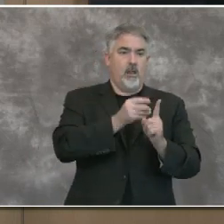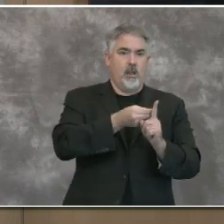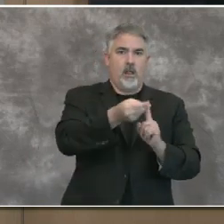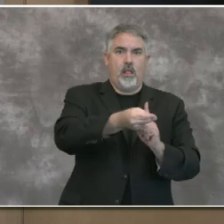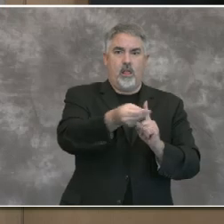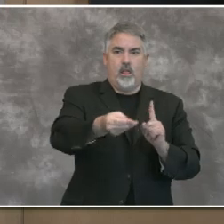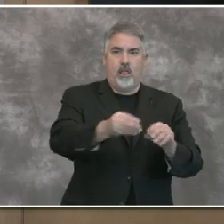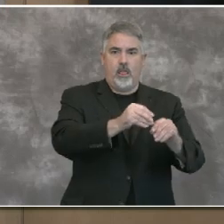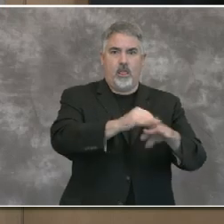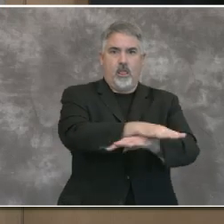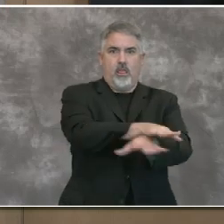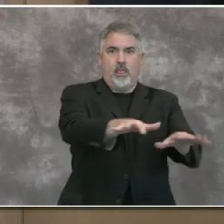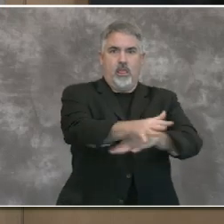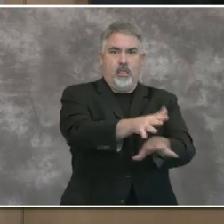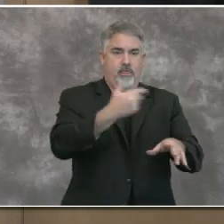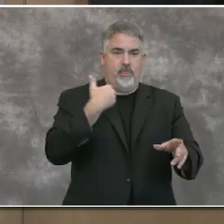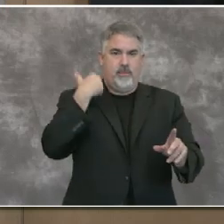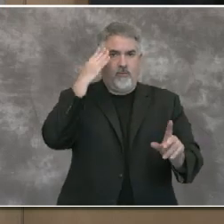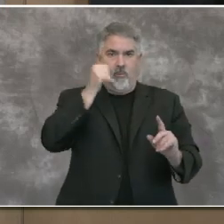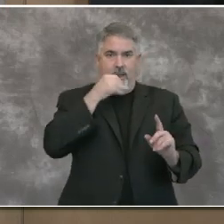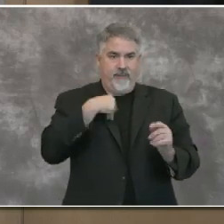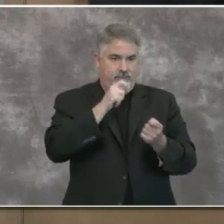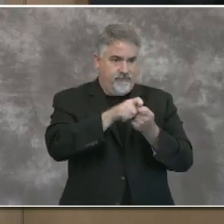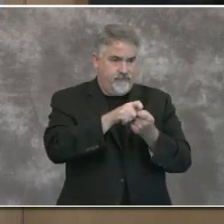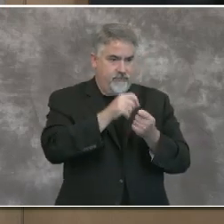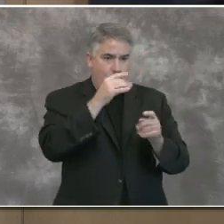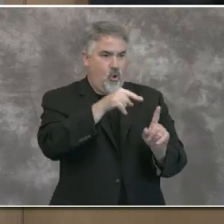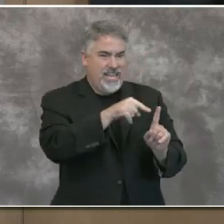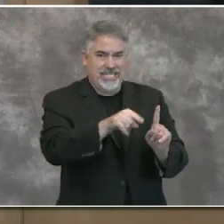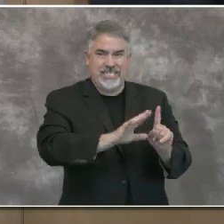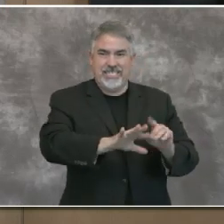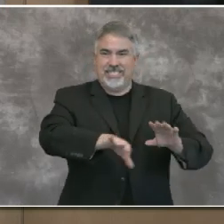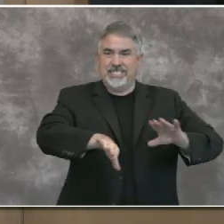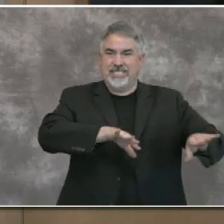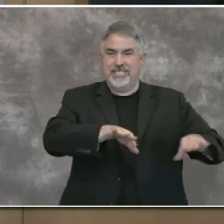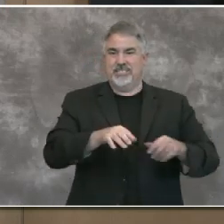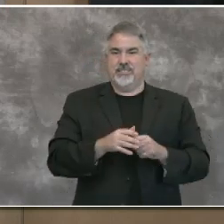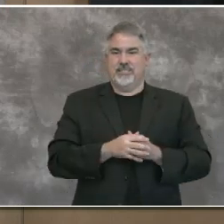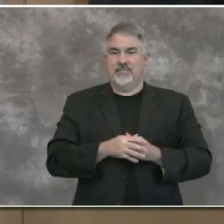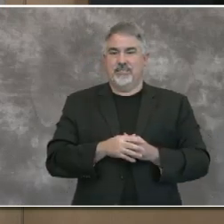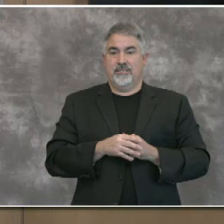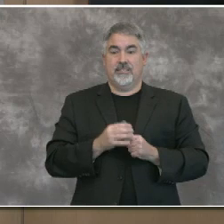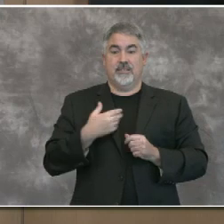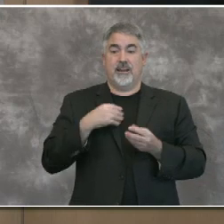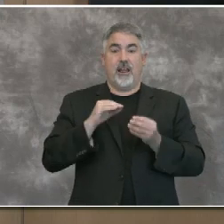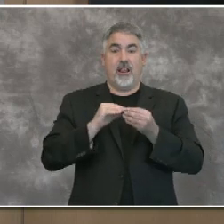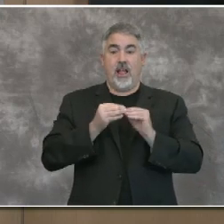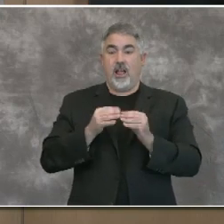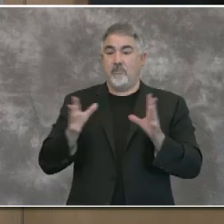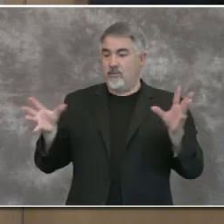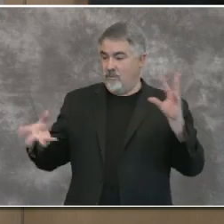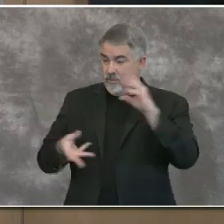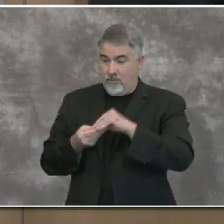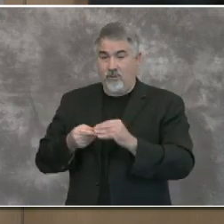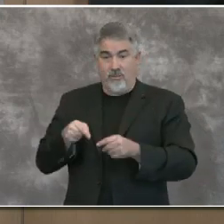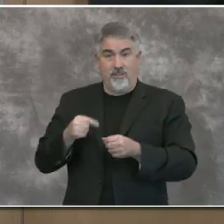of the virus. So we aren't aggregating those numbers, just as we aren't aggregating those numbers by specific